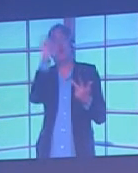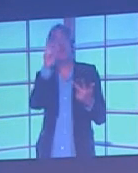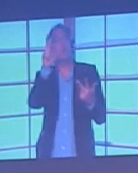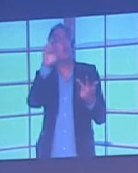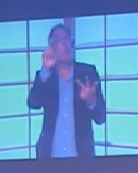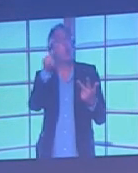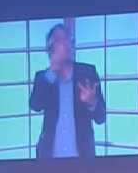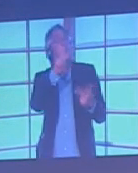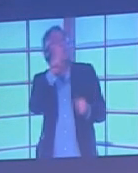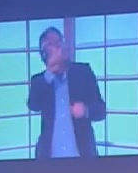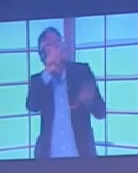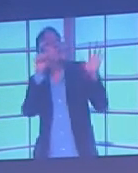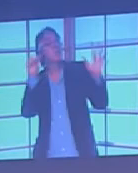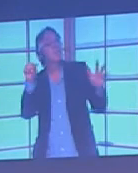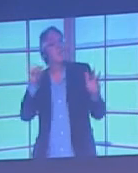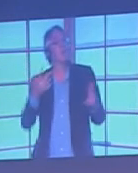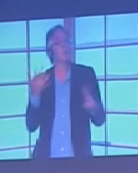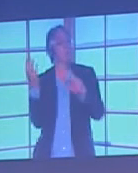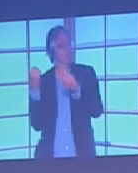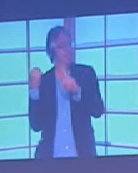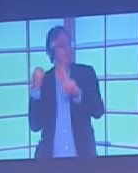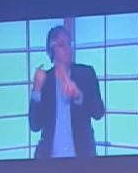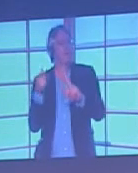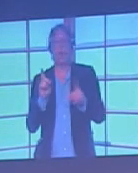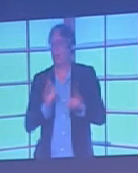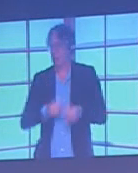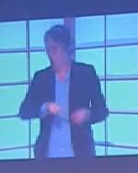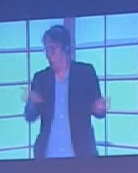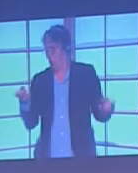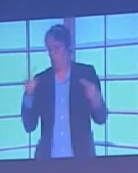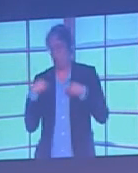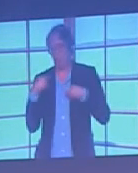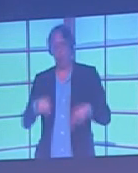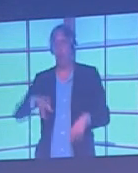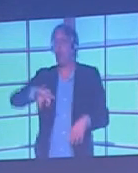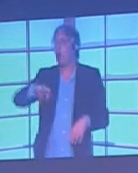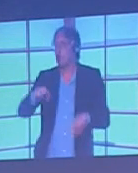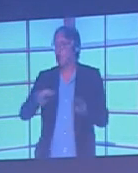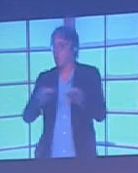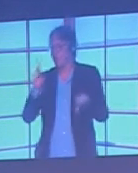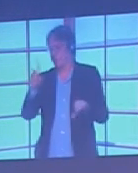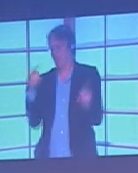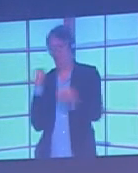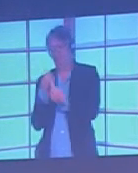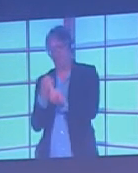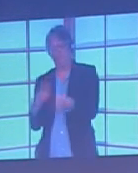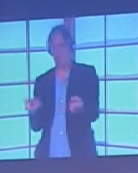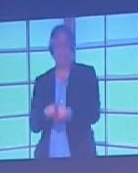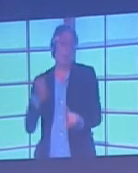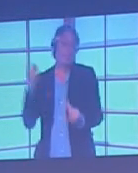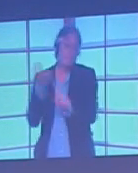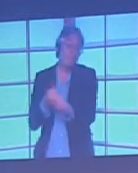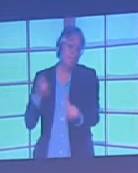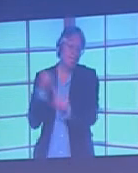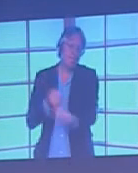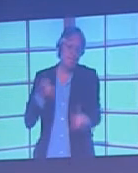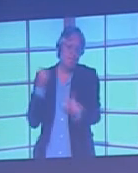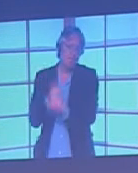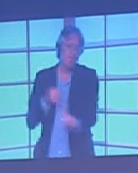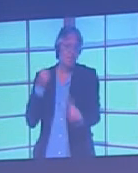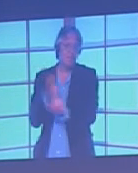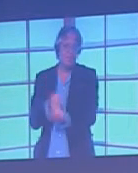jobs are to make sure you're doing the same at club level, at country level, that you're really banging that drum to keep this on the